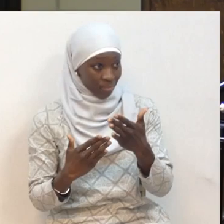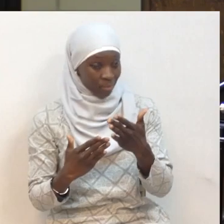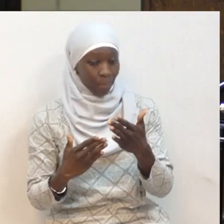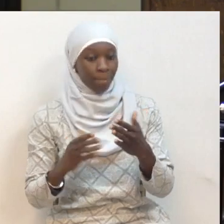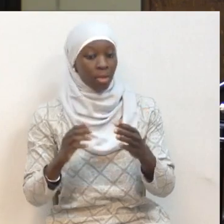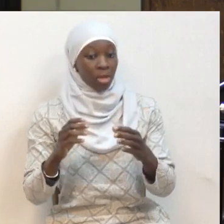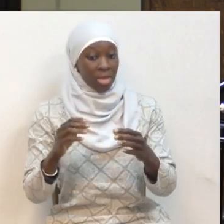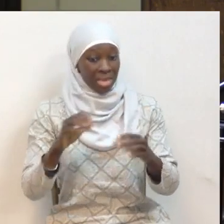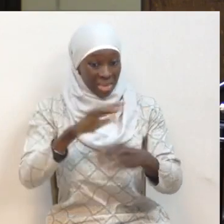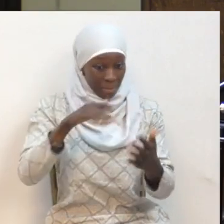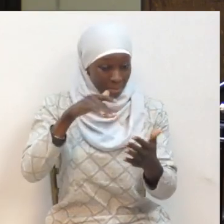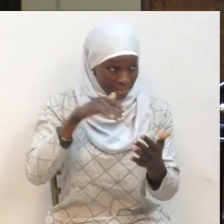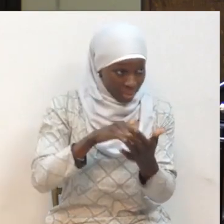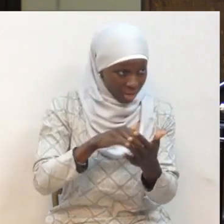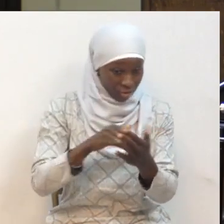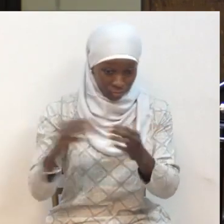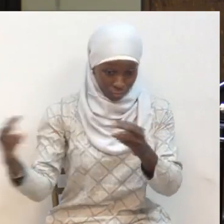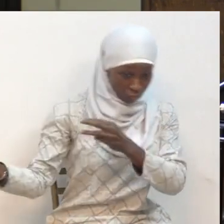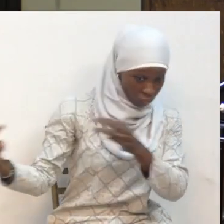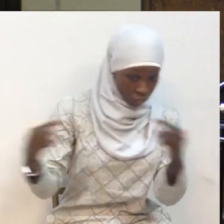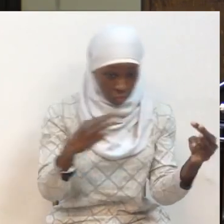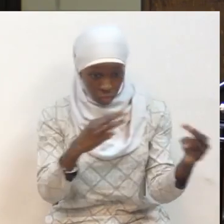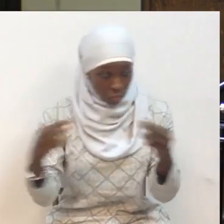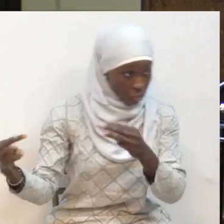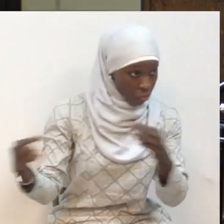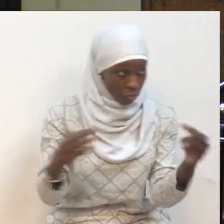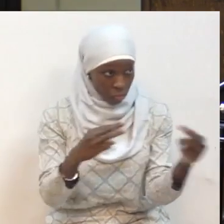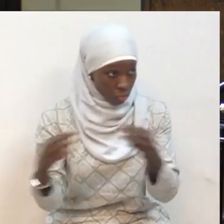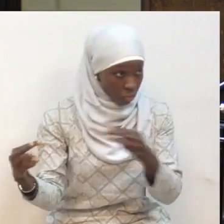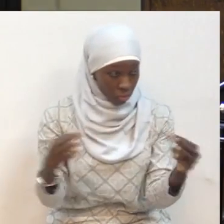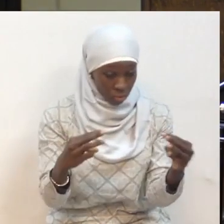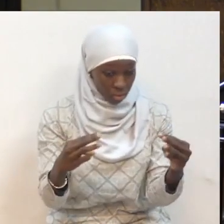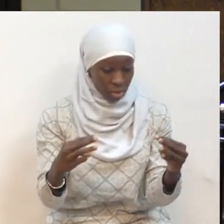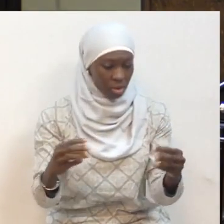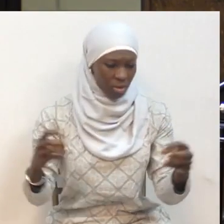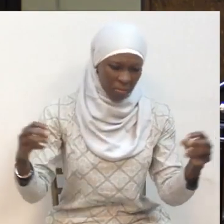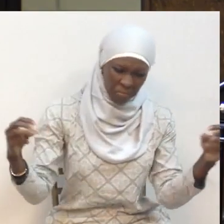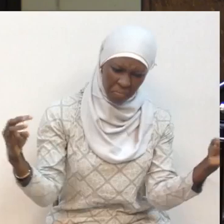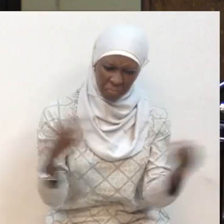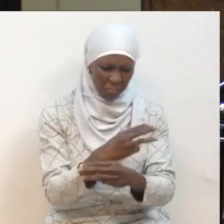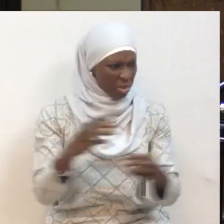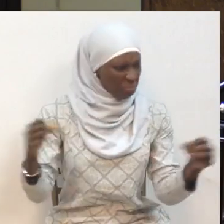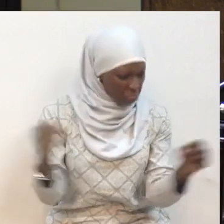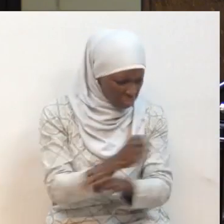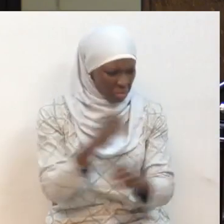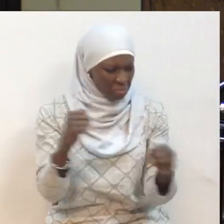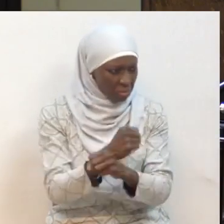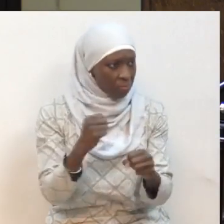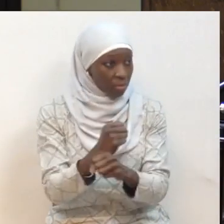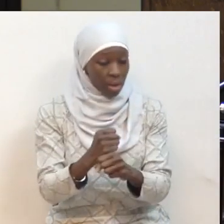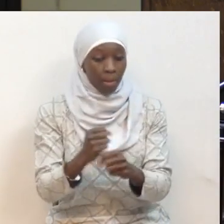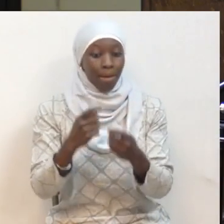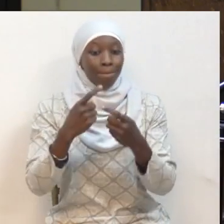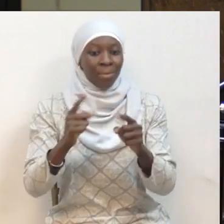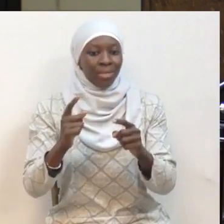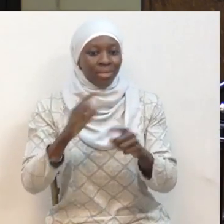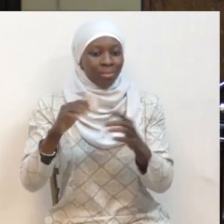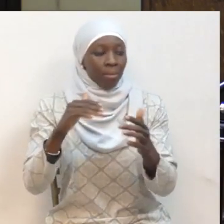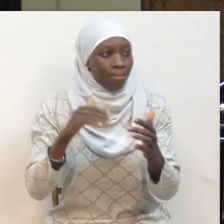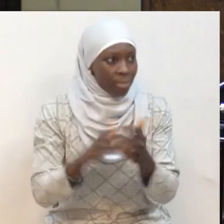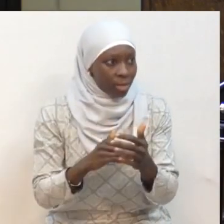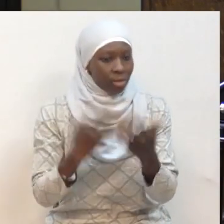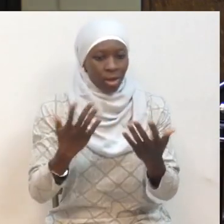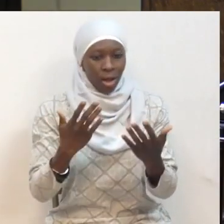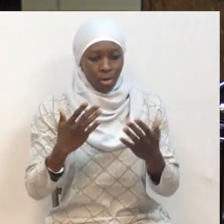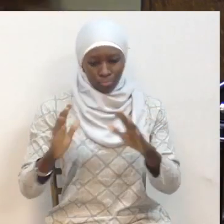instruction, sallallahu alaihi wasallam, was, do not leave your position on top of this mountain, even if you